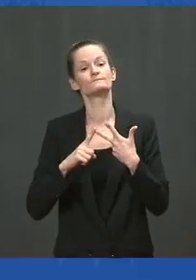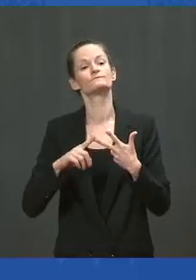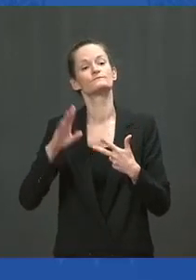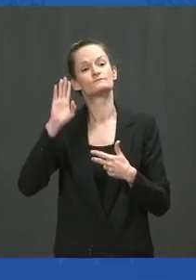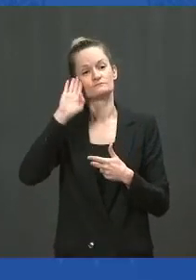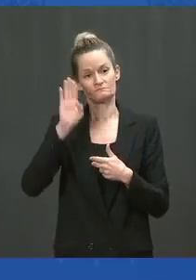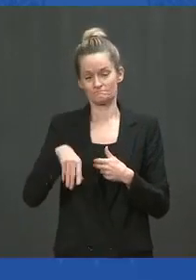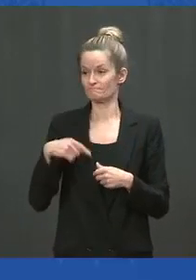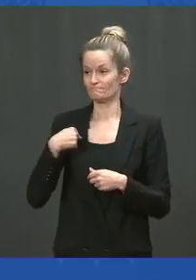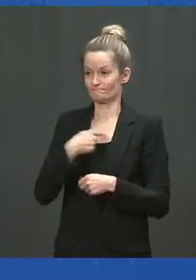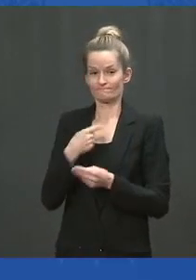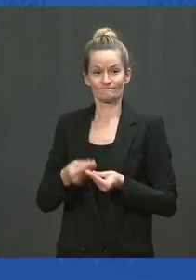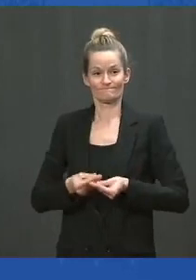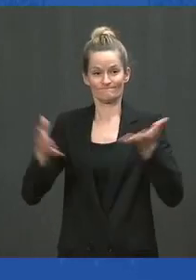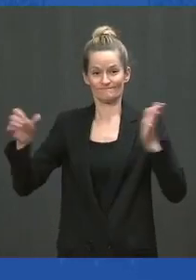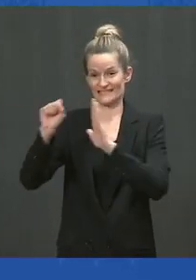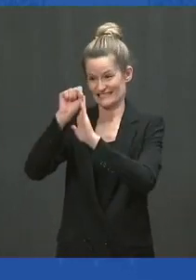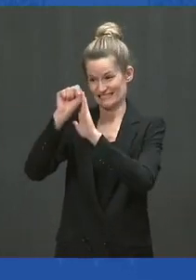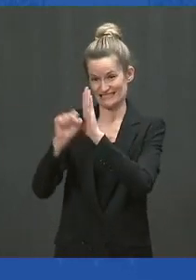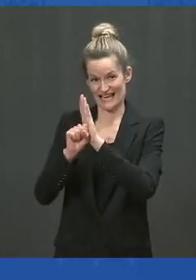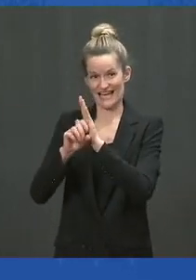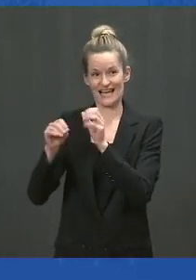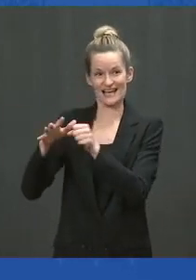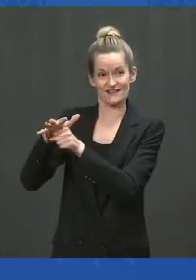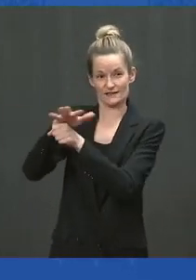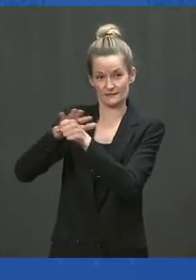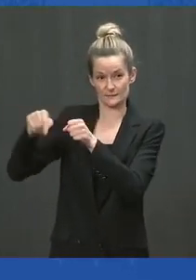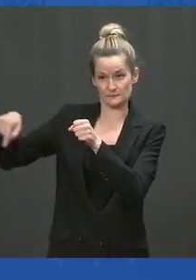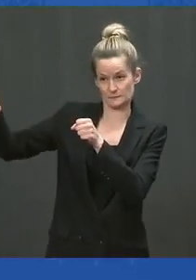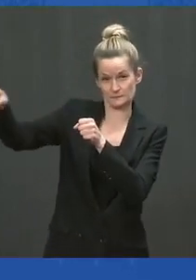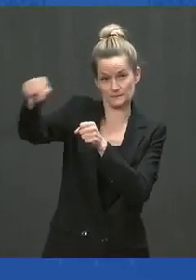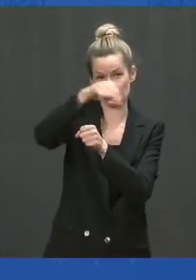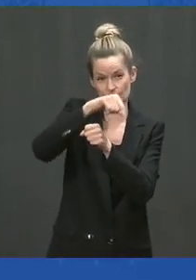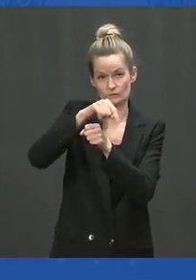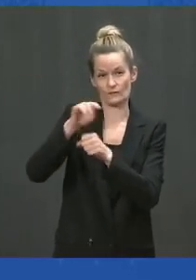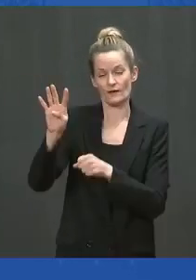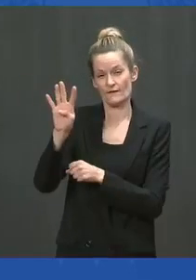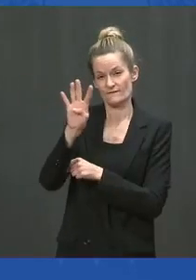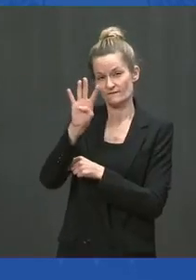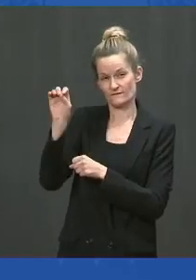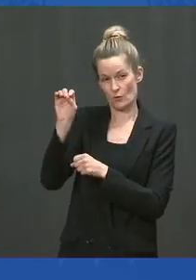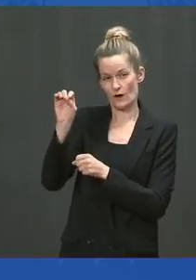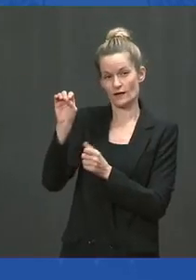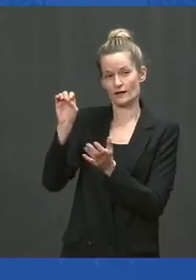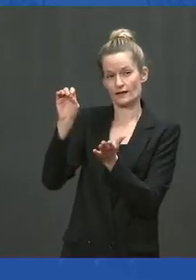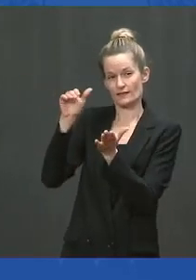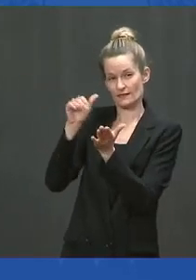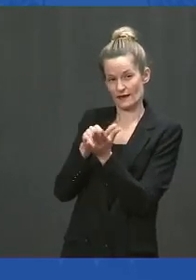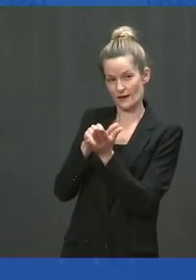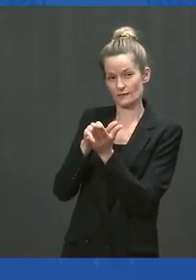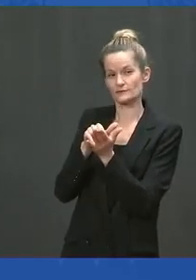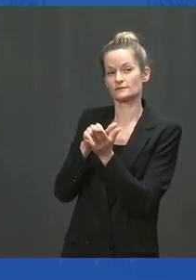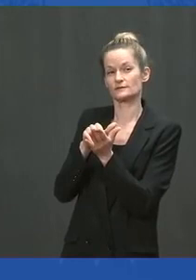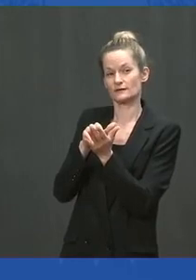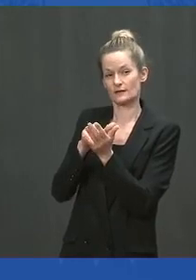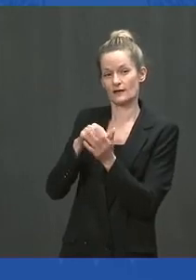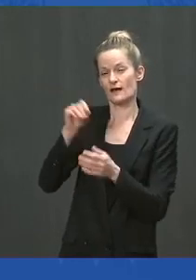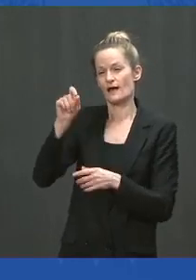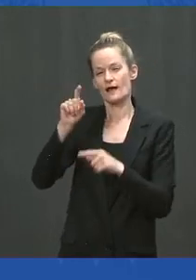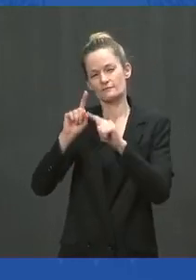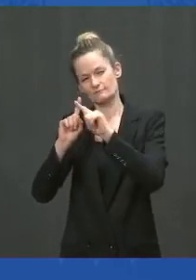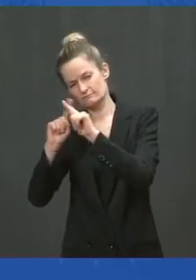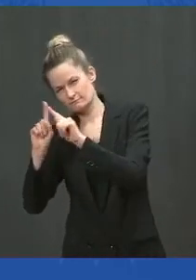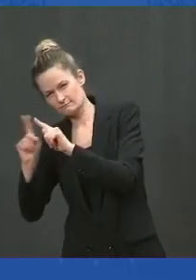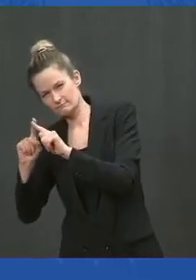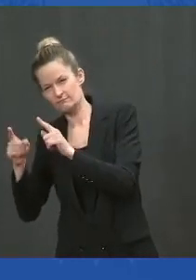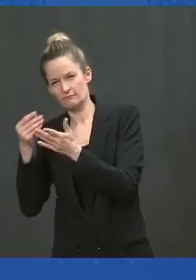billion in their coffers, the state and localities, to help renters and landlords to keep people in their homes